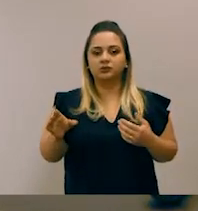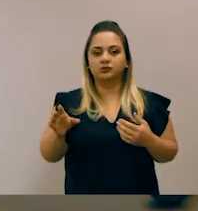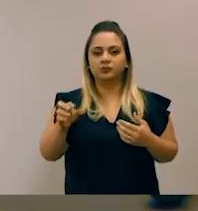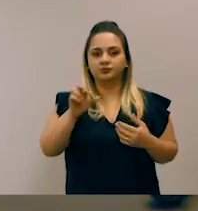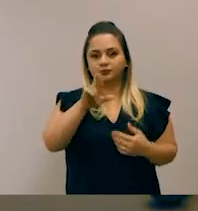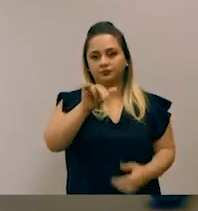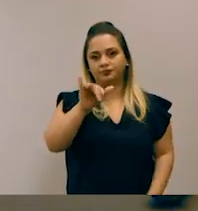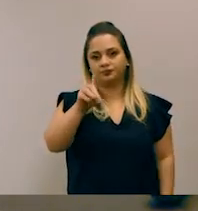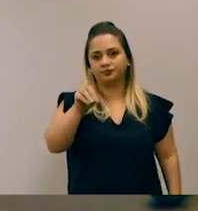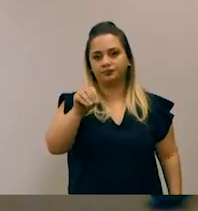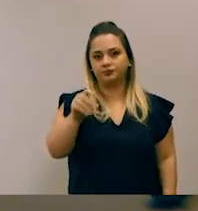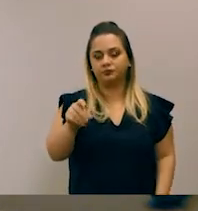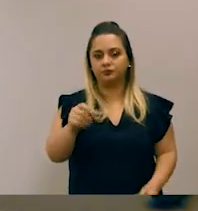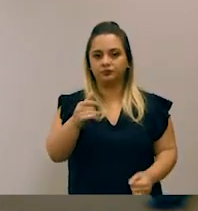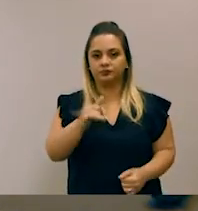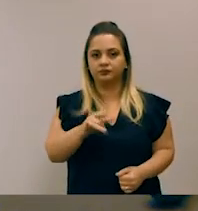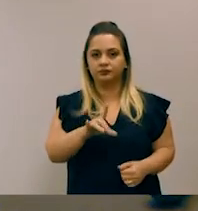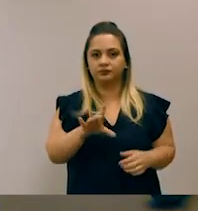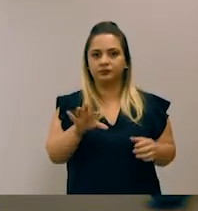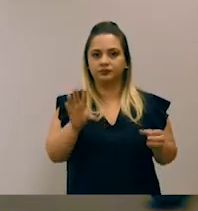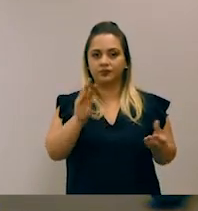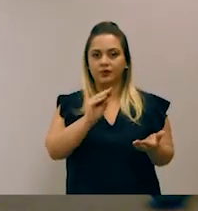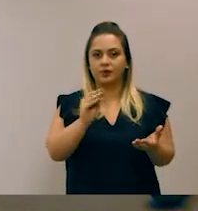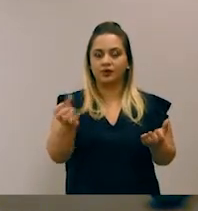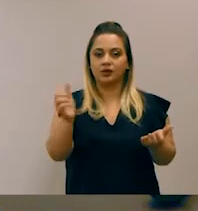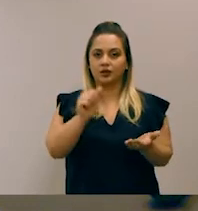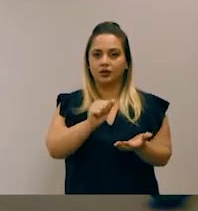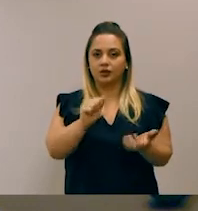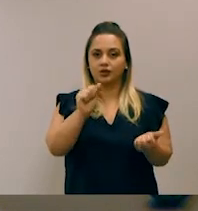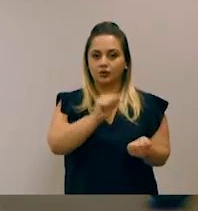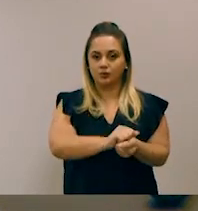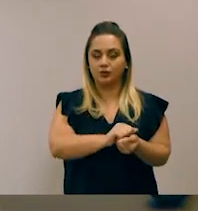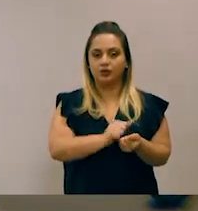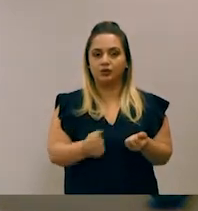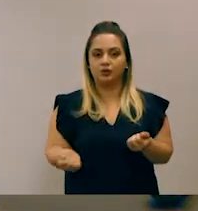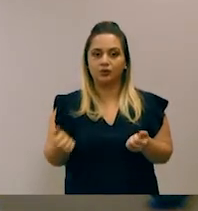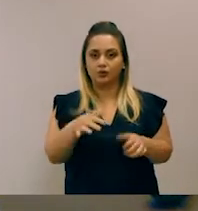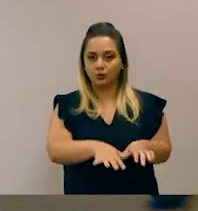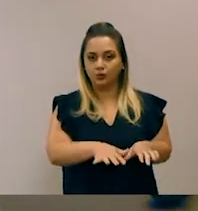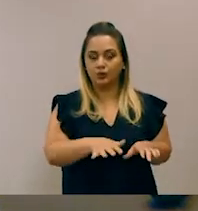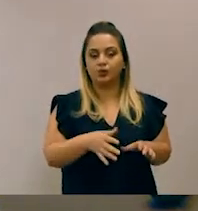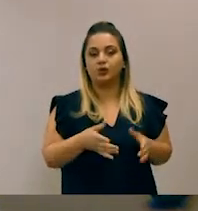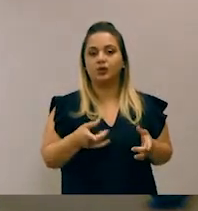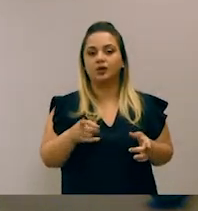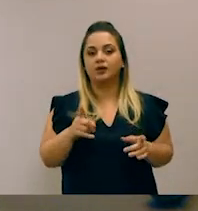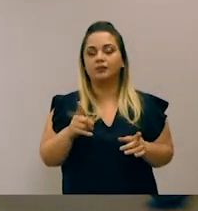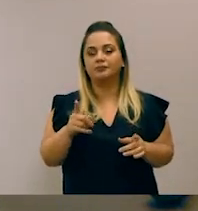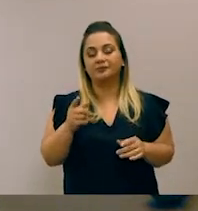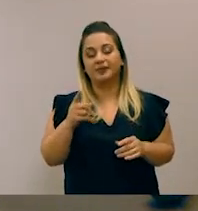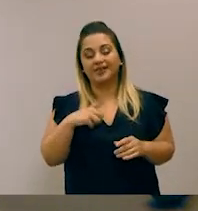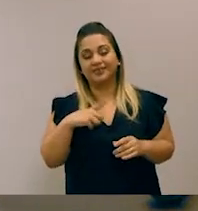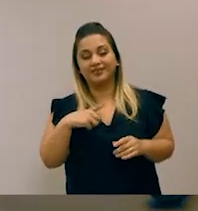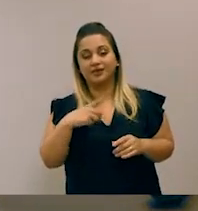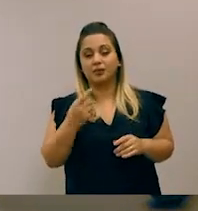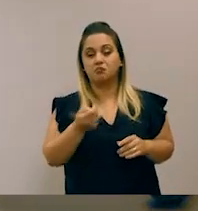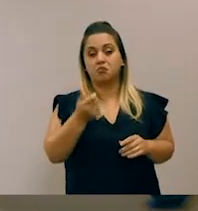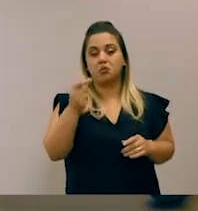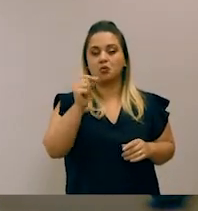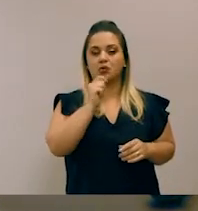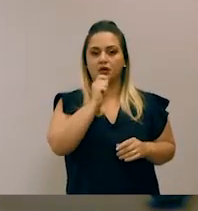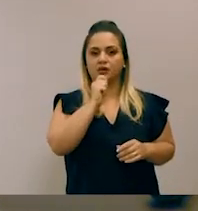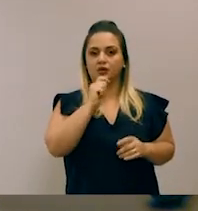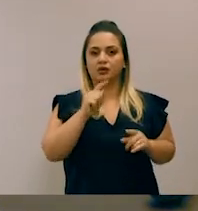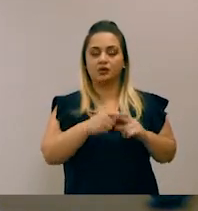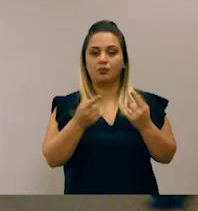not included. For PLN, according to him, yes, there is this probability, but it's very